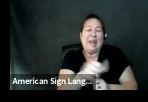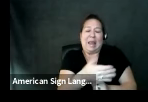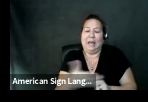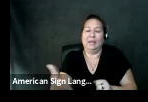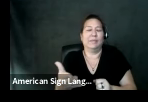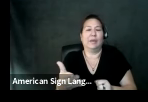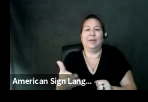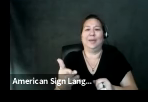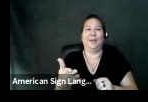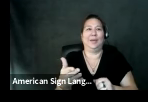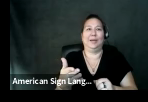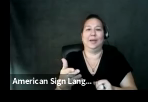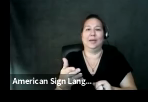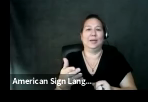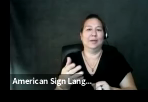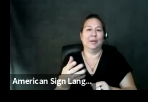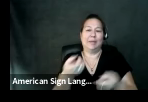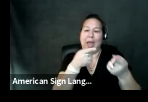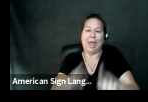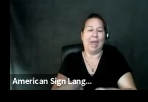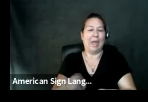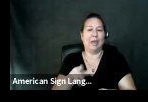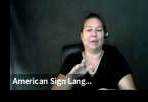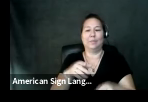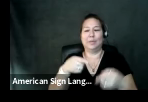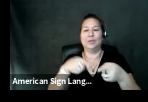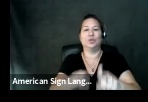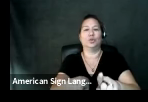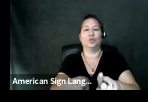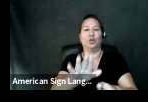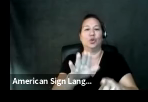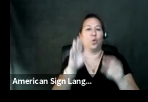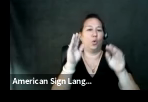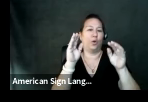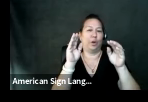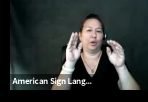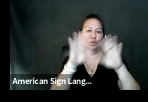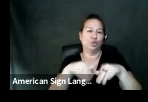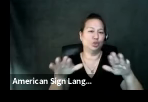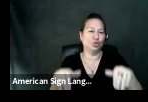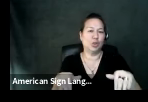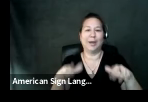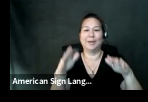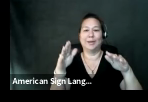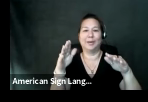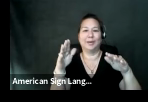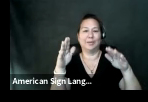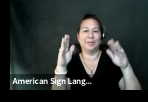FAPE, or as we said earlier, that acronym stands for Free Appropriate Public Education.